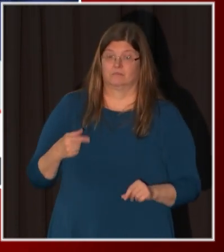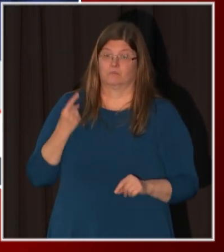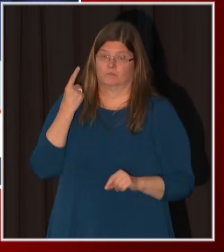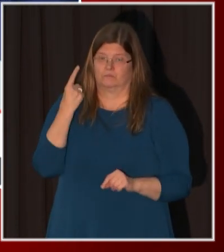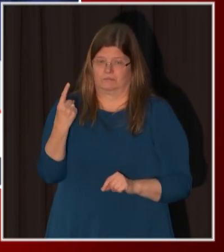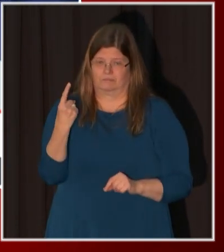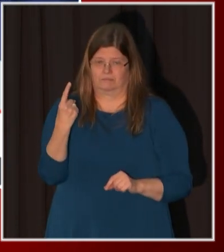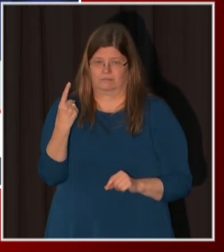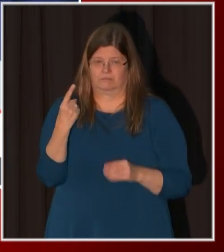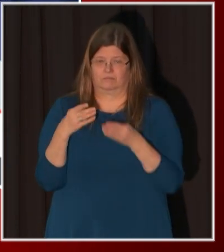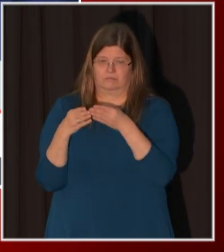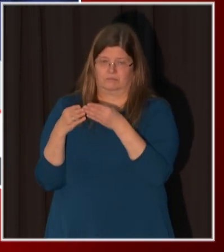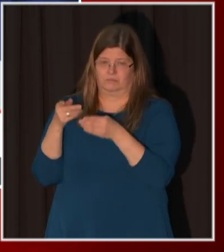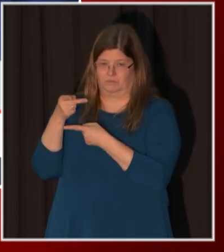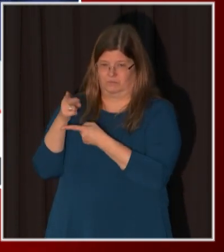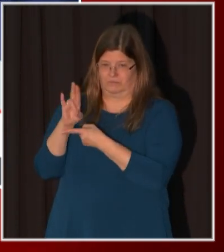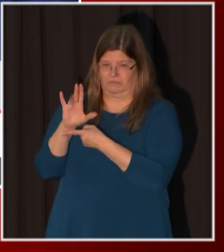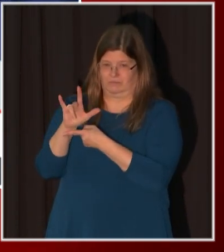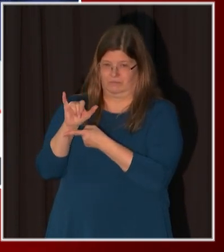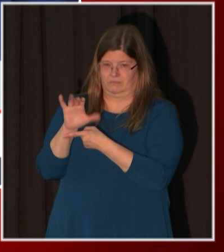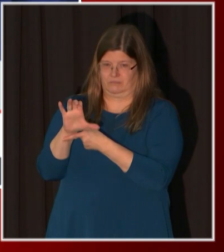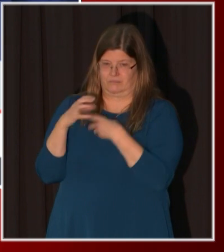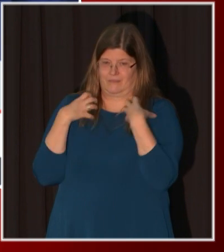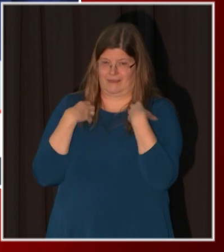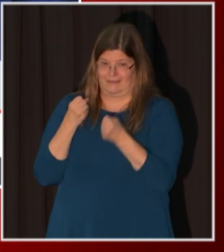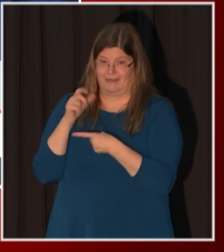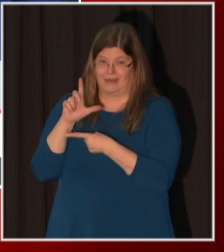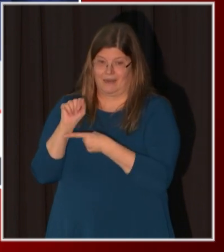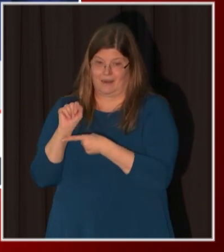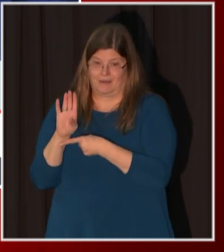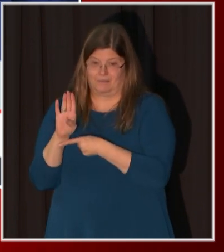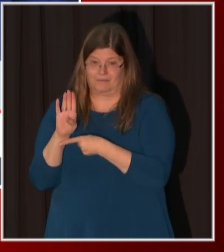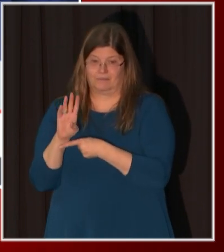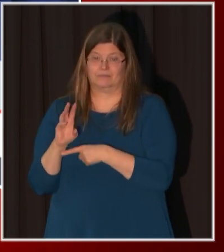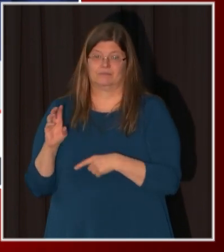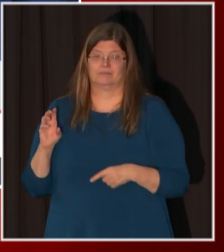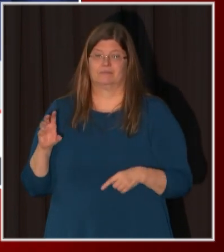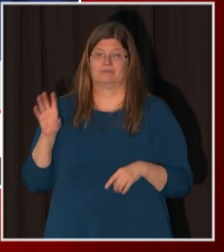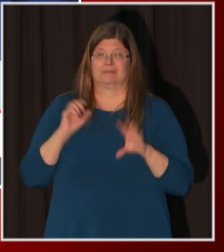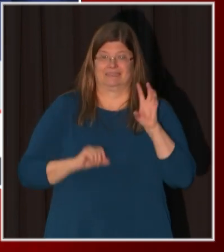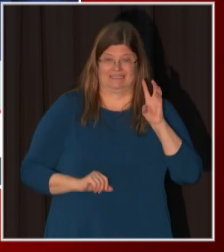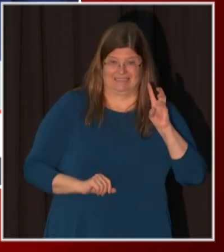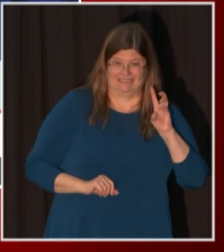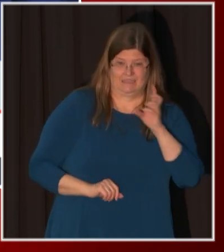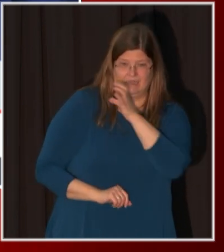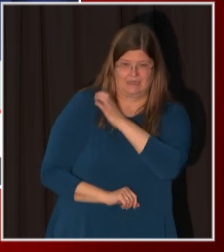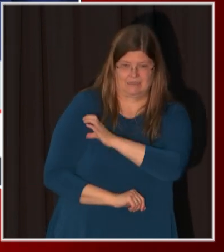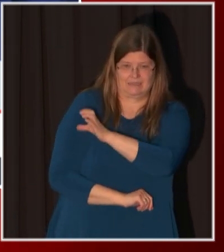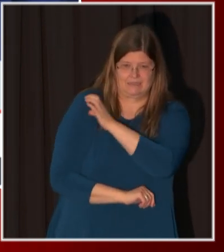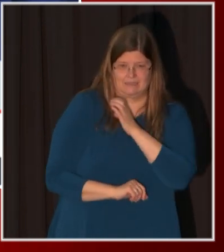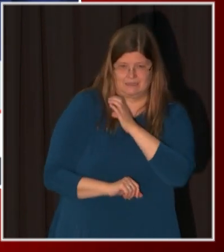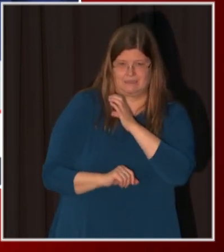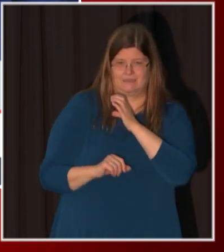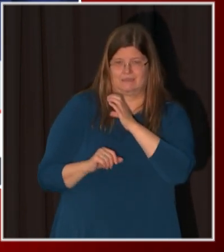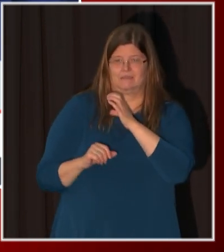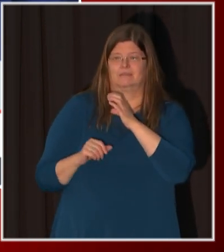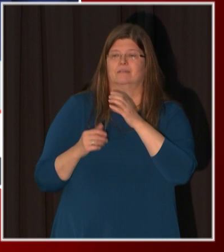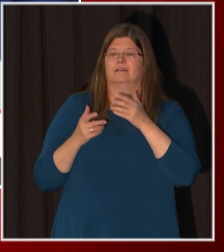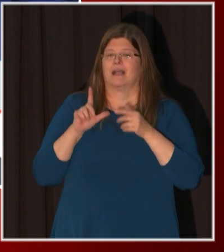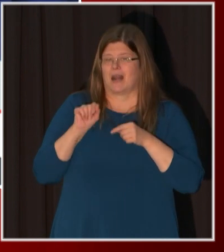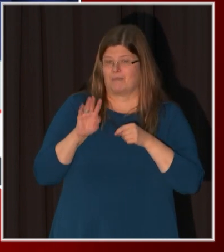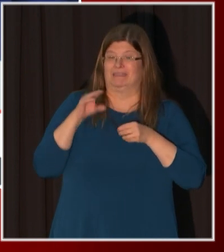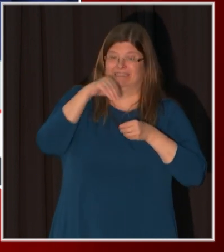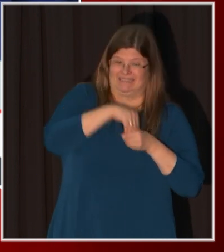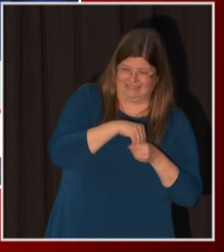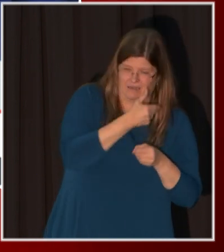laboratory in the district and 6 clinical laboratories, which are in our hospitals, our acute care hospitals, and then